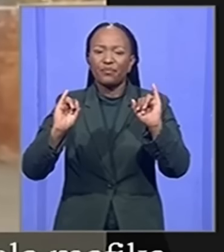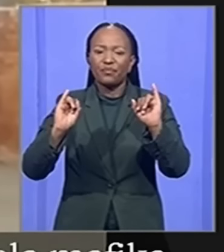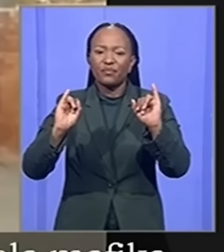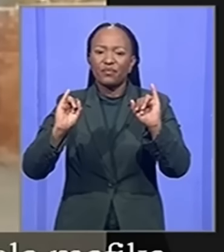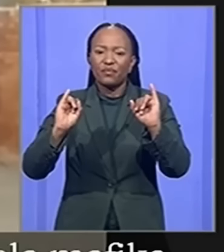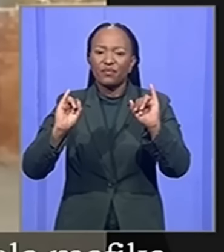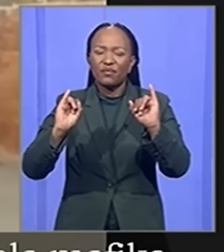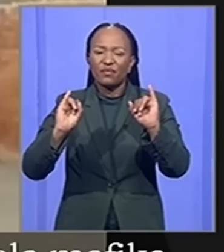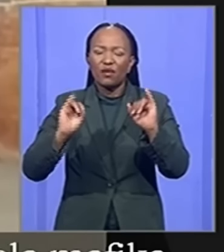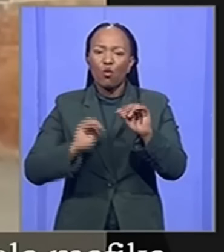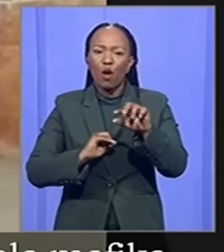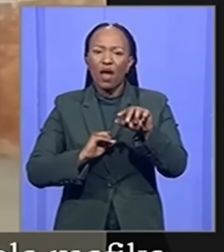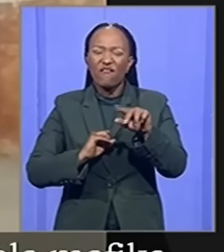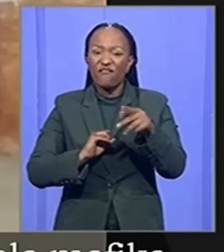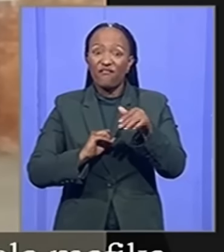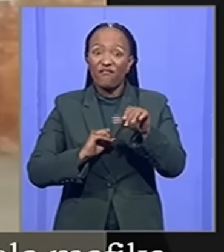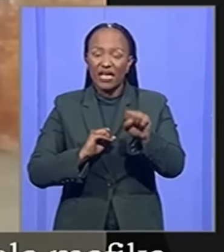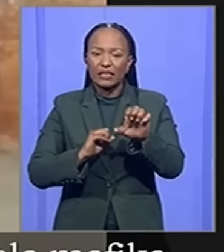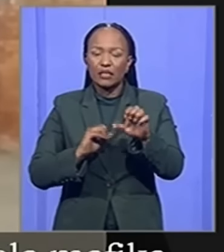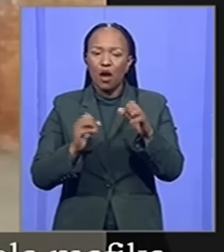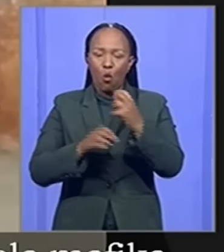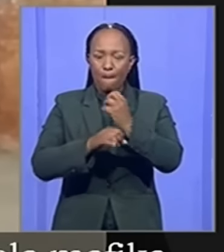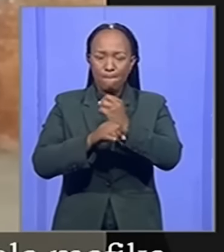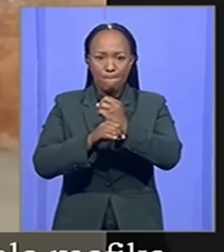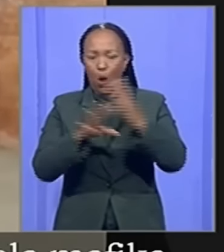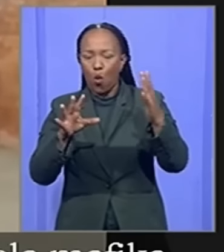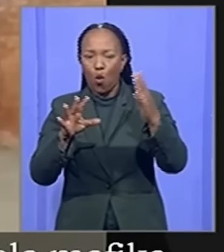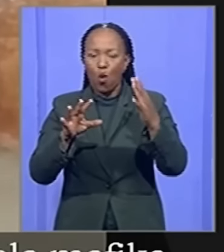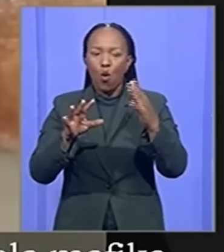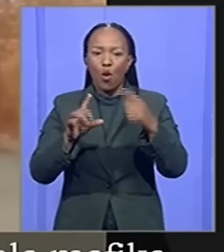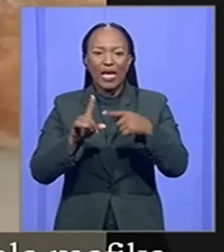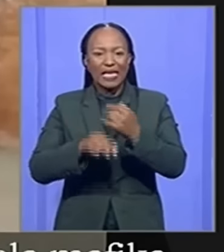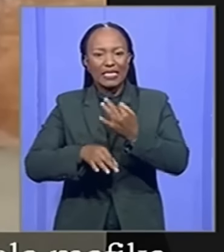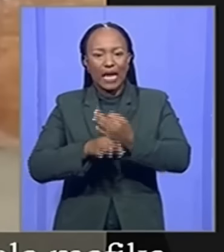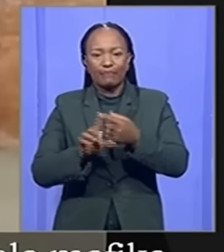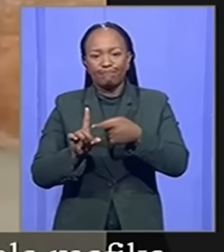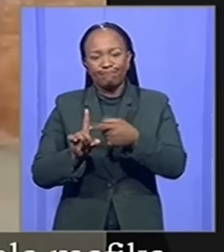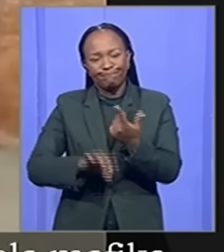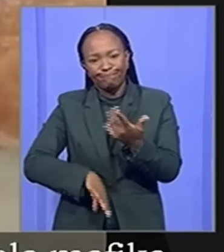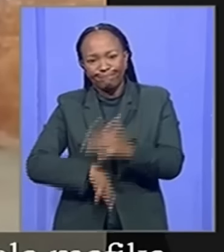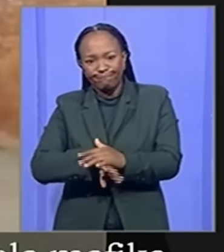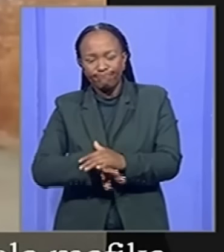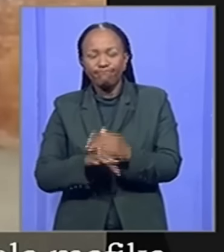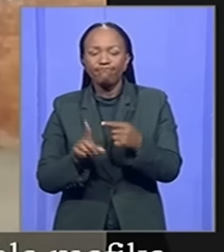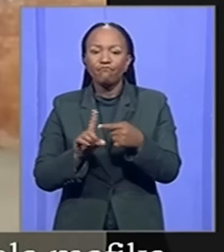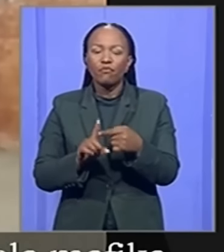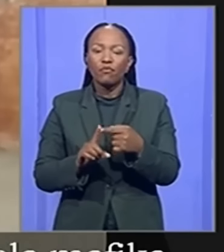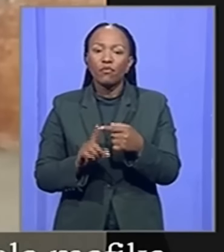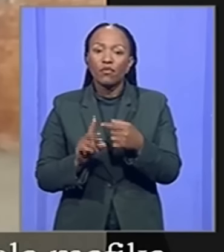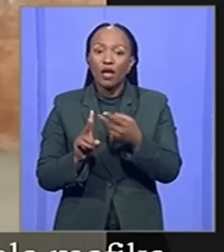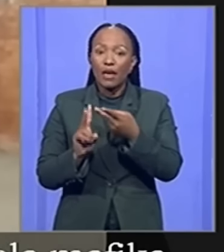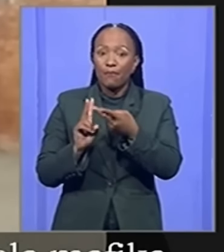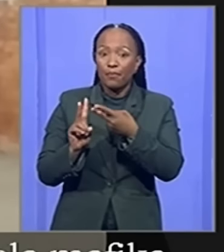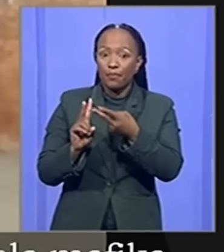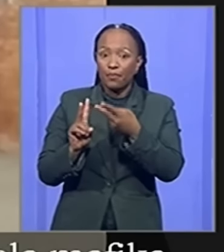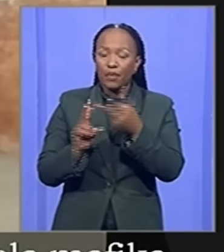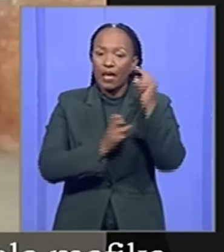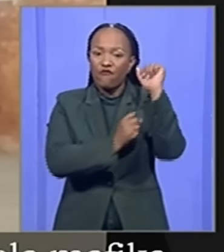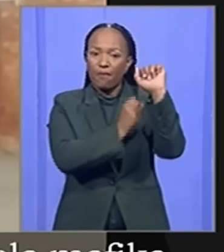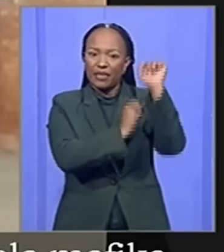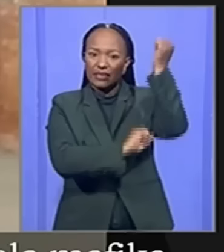face mono mme ke mono ntate ka bomadimabe a ile a siang teng ka kotsi eno bontate ba babedi bao bana ba tjha motjhini